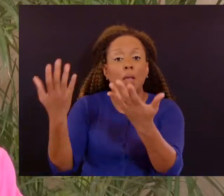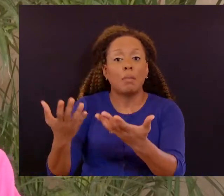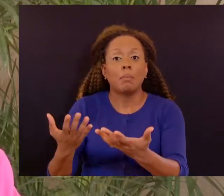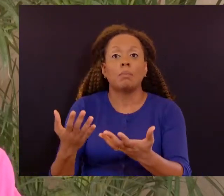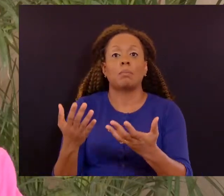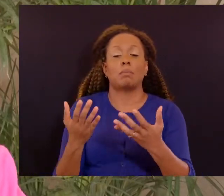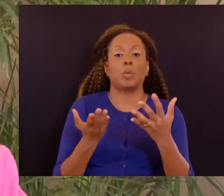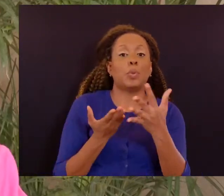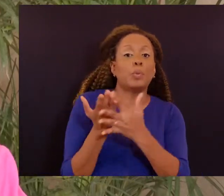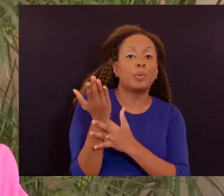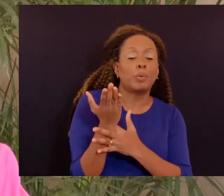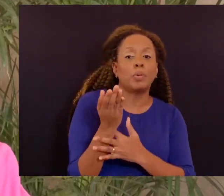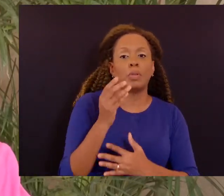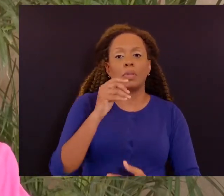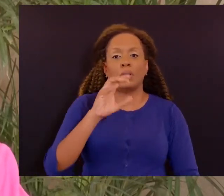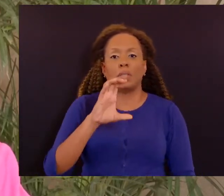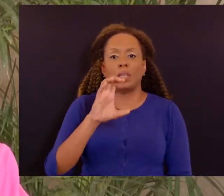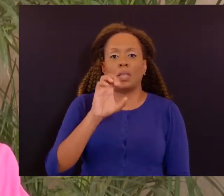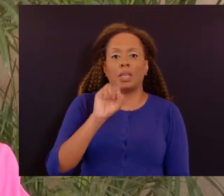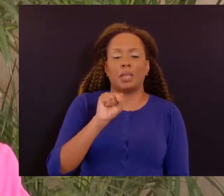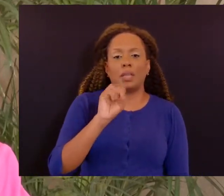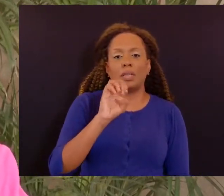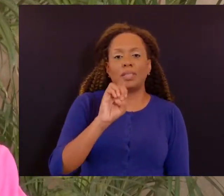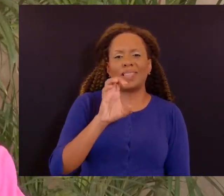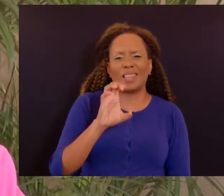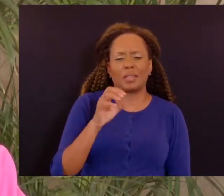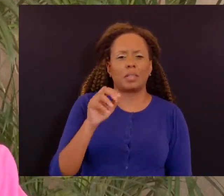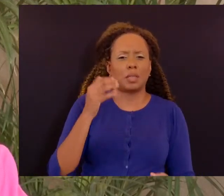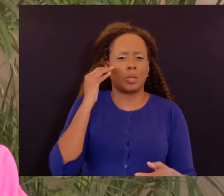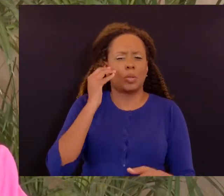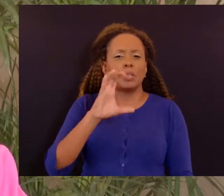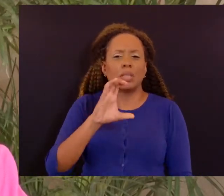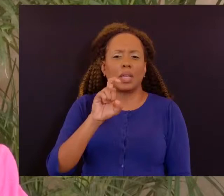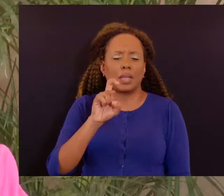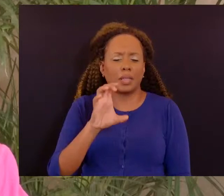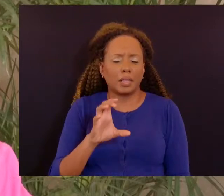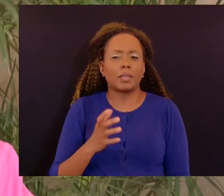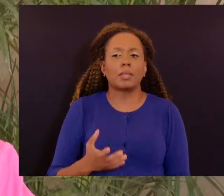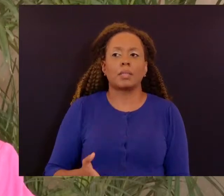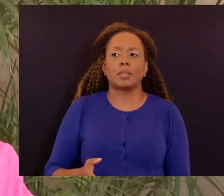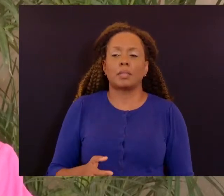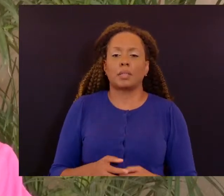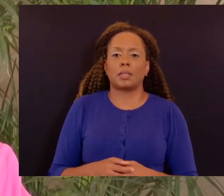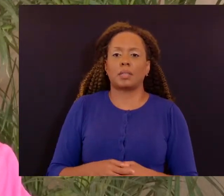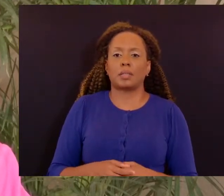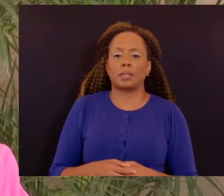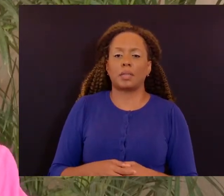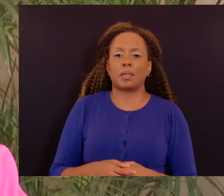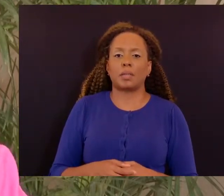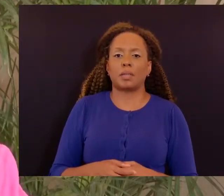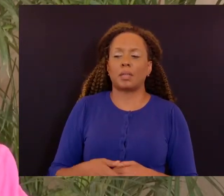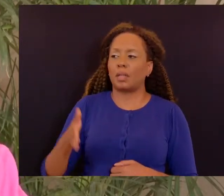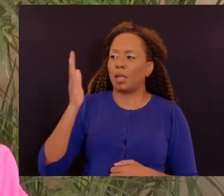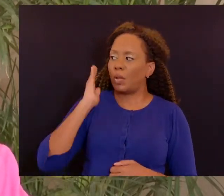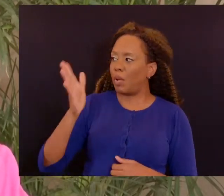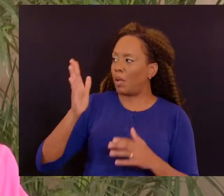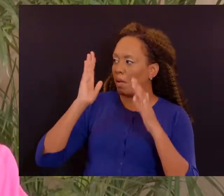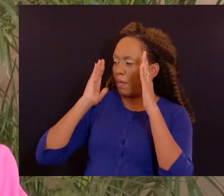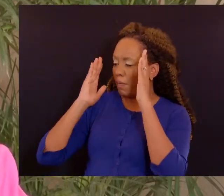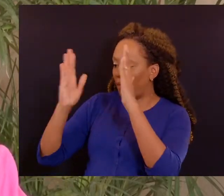of the other programs that are currently used to certificate the students, we are going to focus